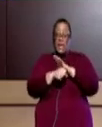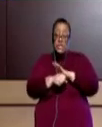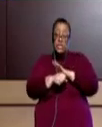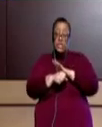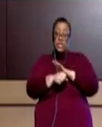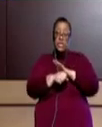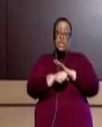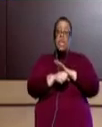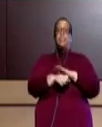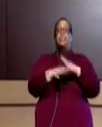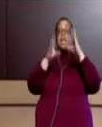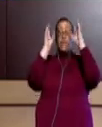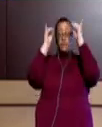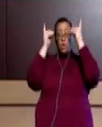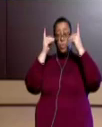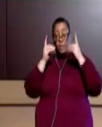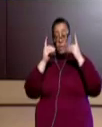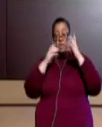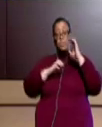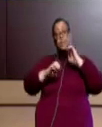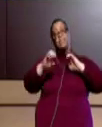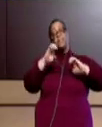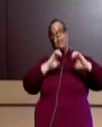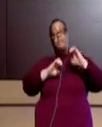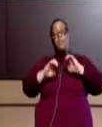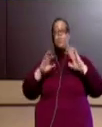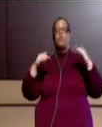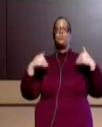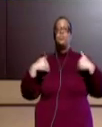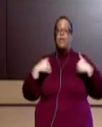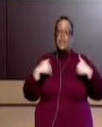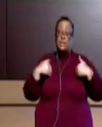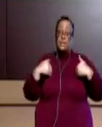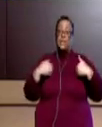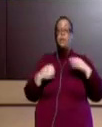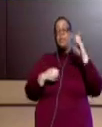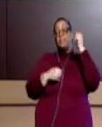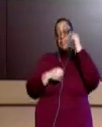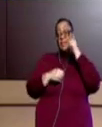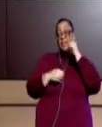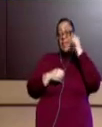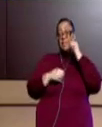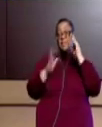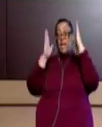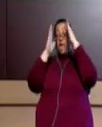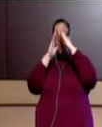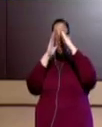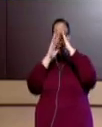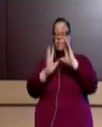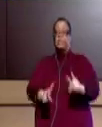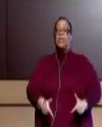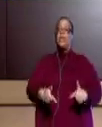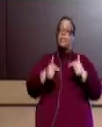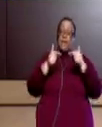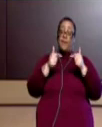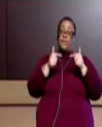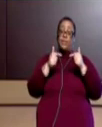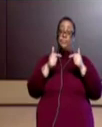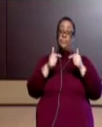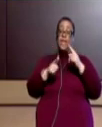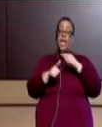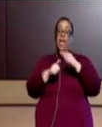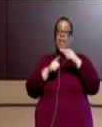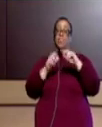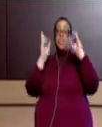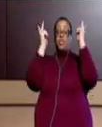of depression, because of emotional exhaustion of the day-to-day worries of life. And then the